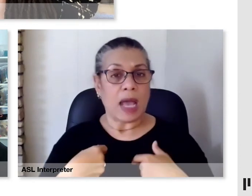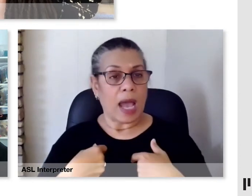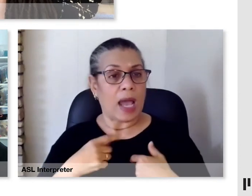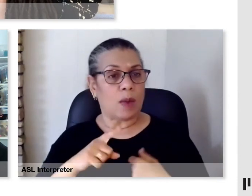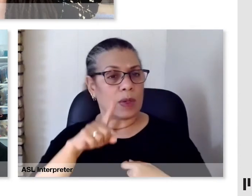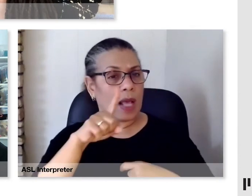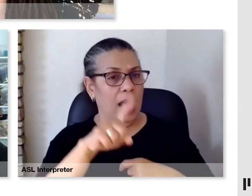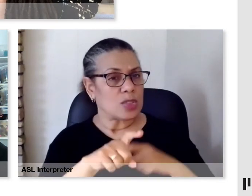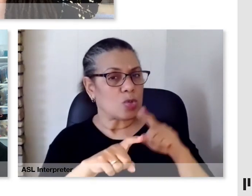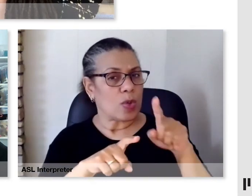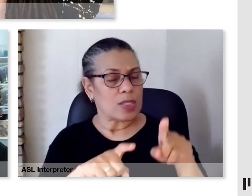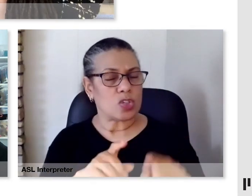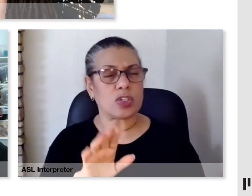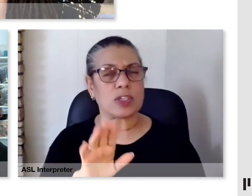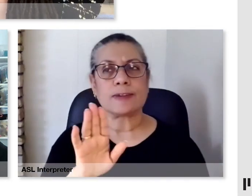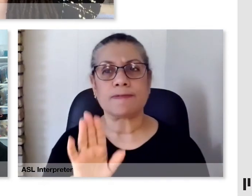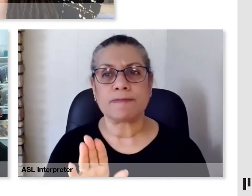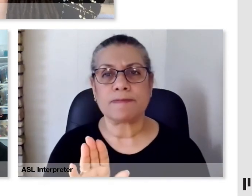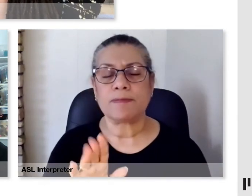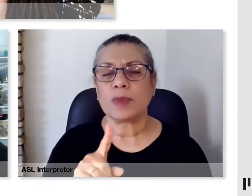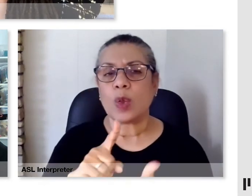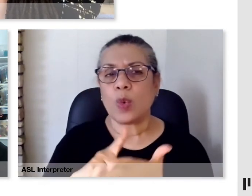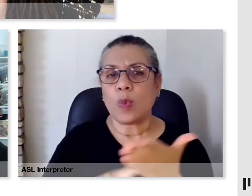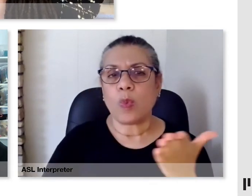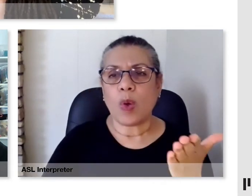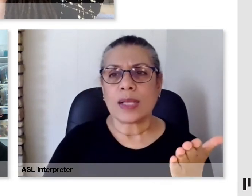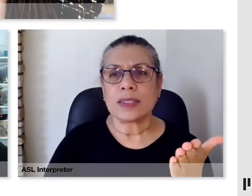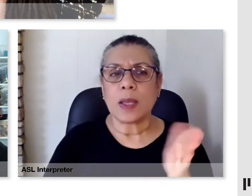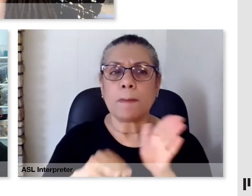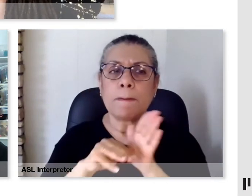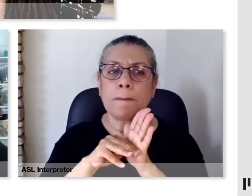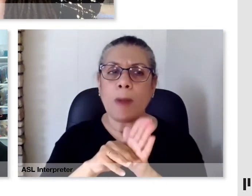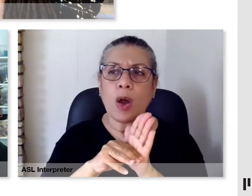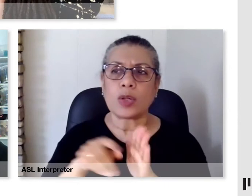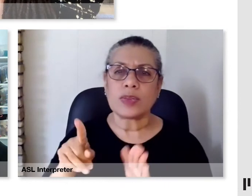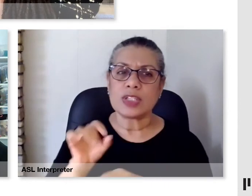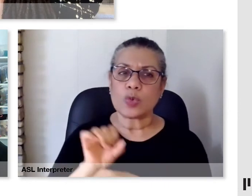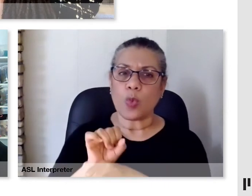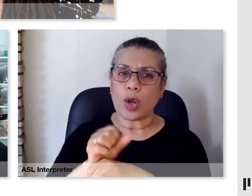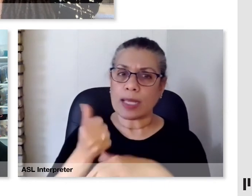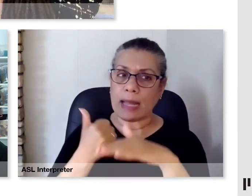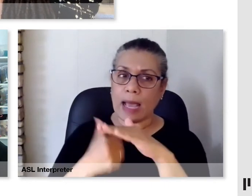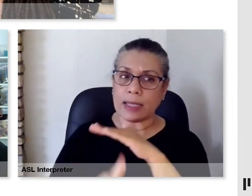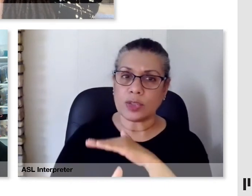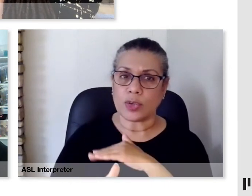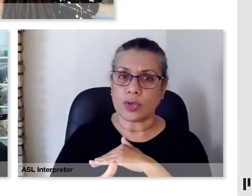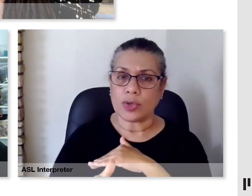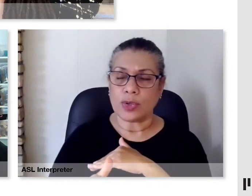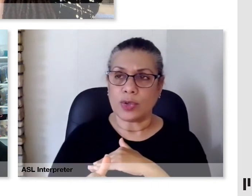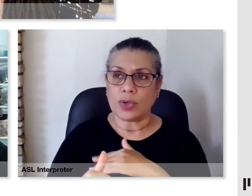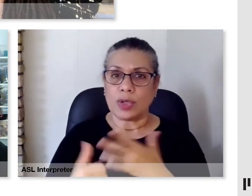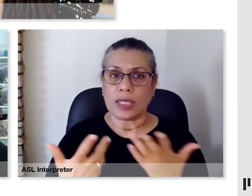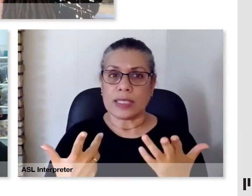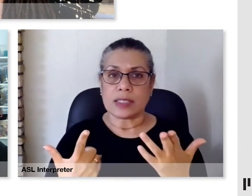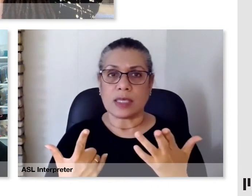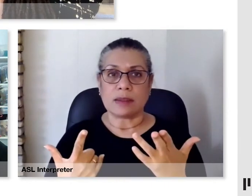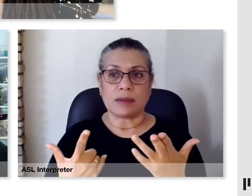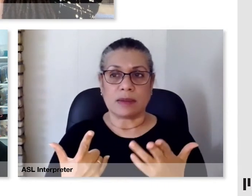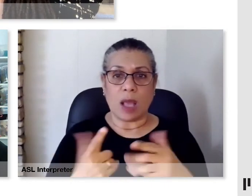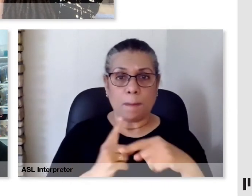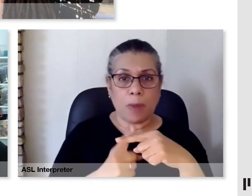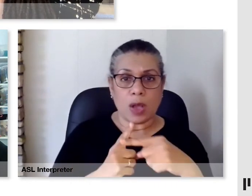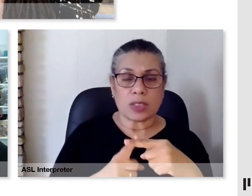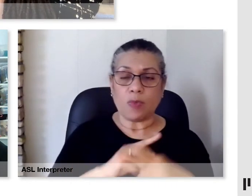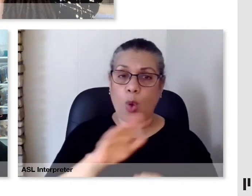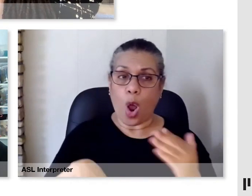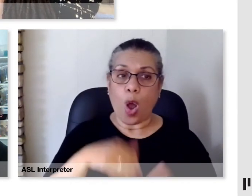but what model of gender is the system working under? Is this a biological positivist model of gender in which all girls